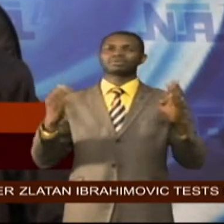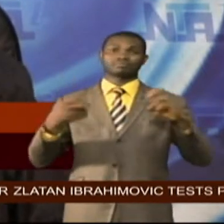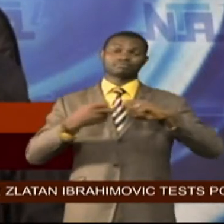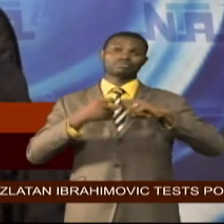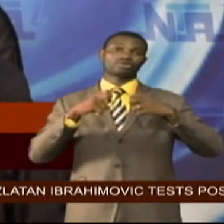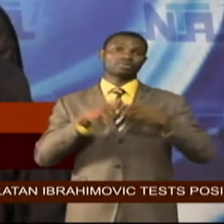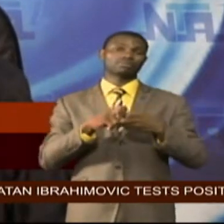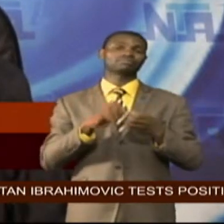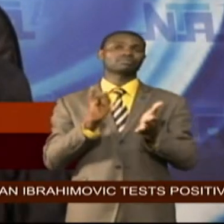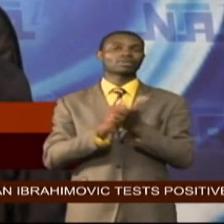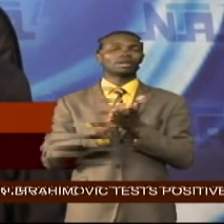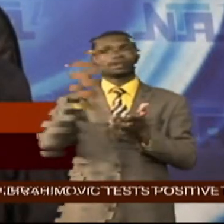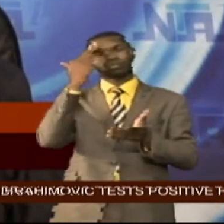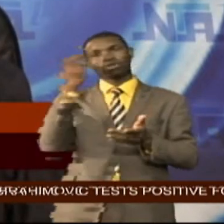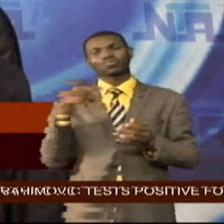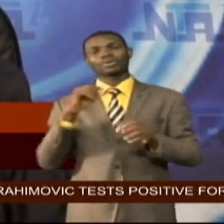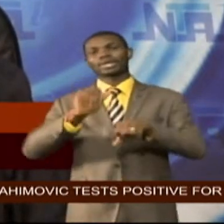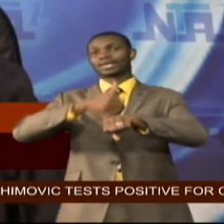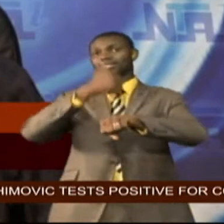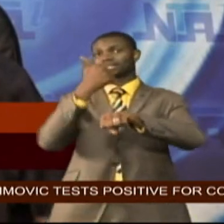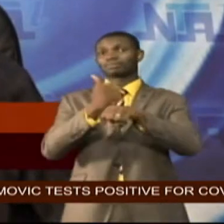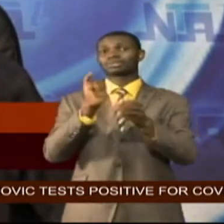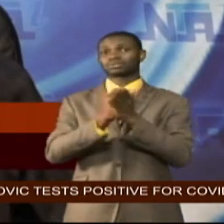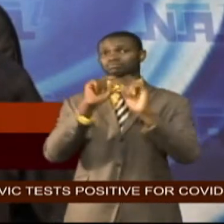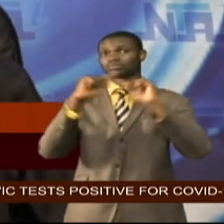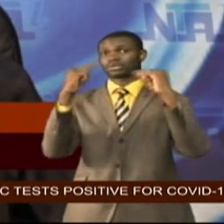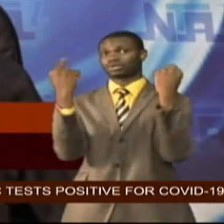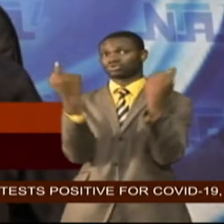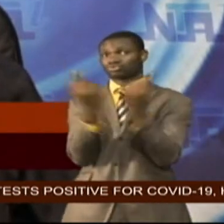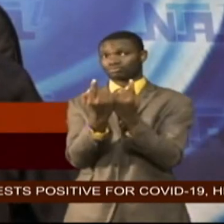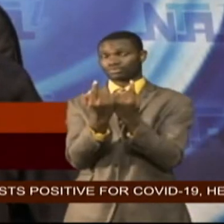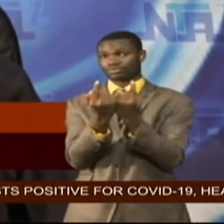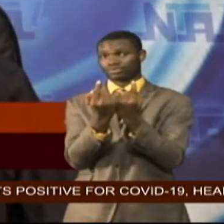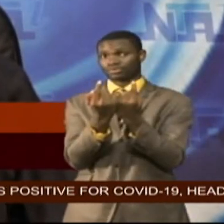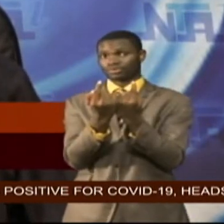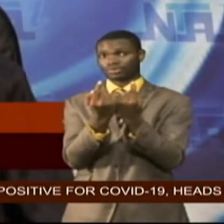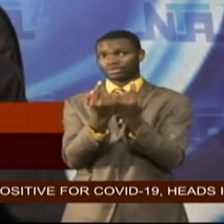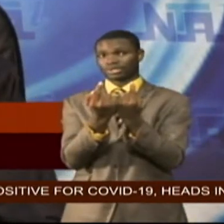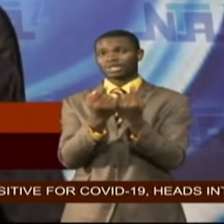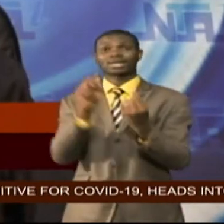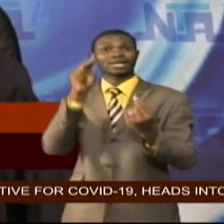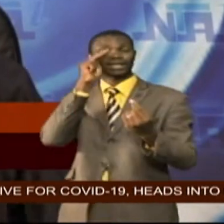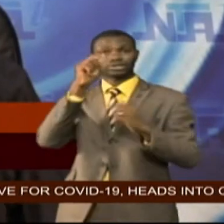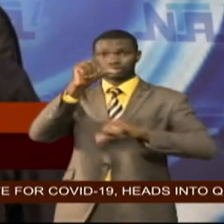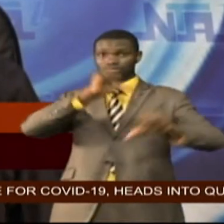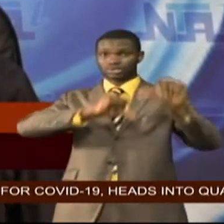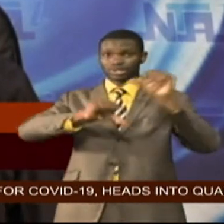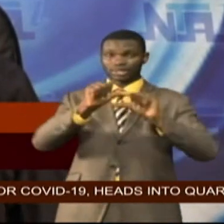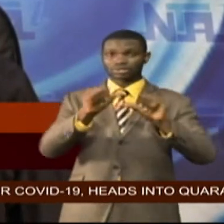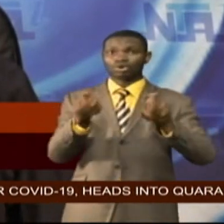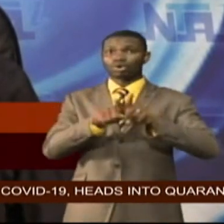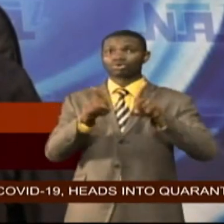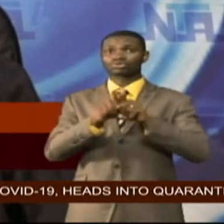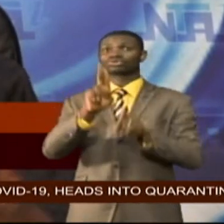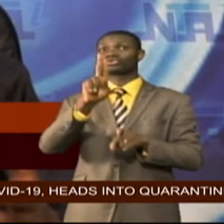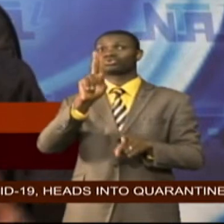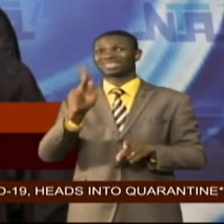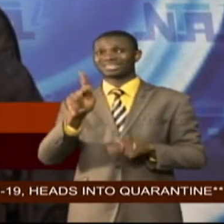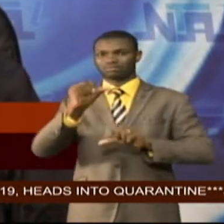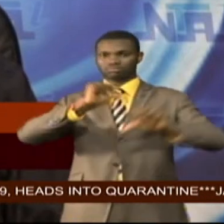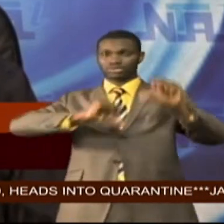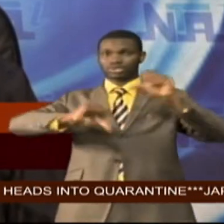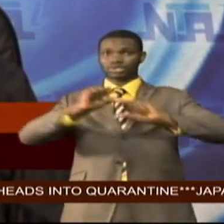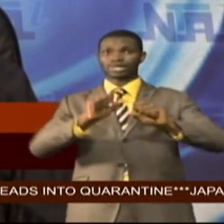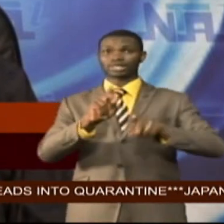we formed ourselves into a ECHITAP study group made of Nigerian scientists and UK scientists, and the result of